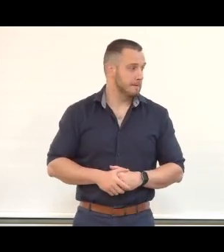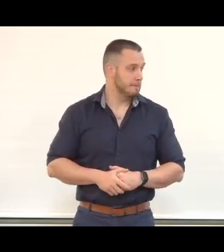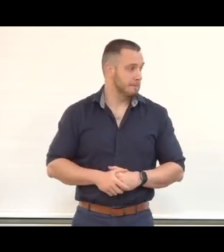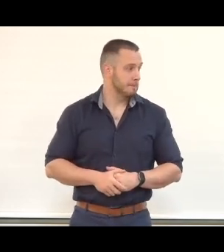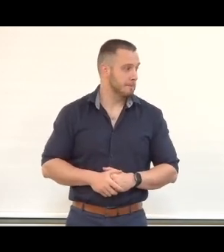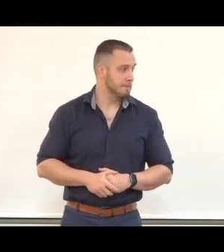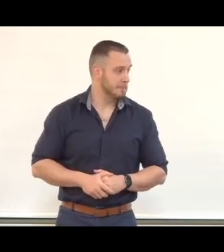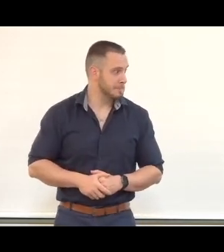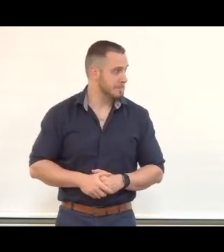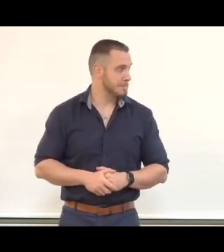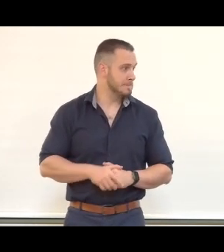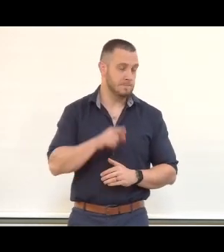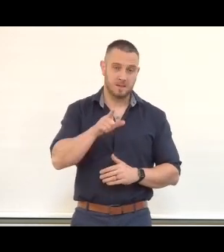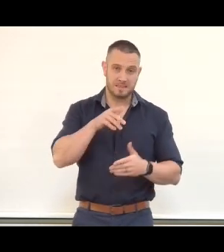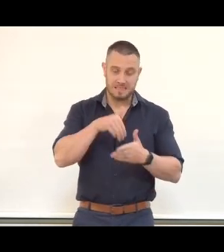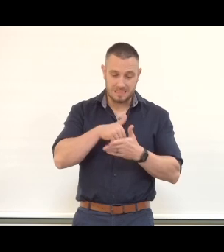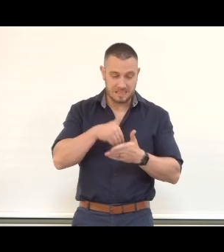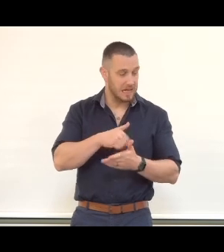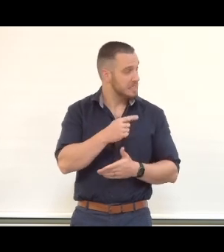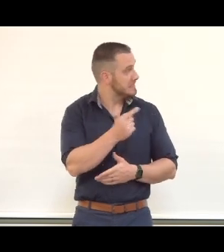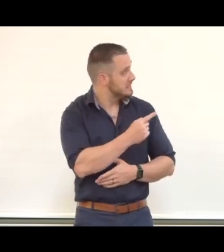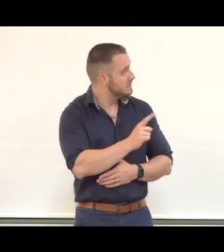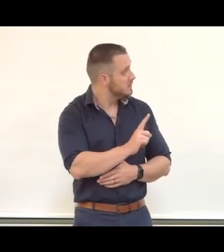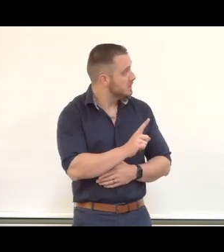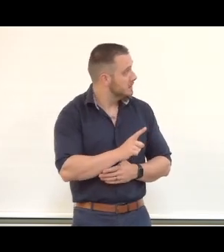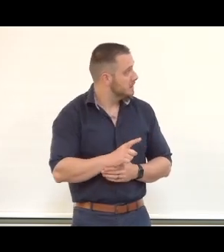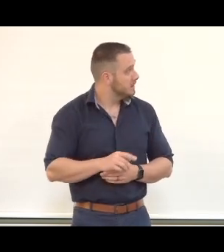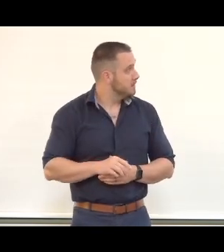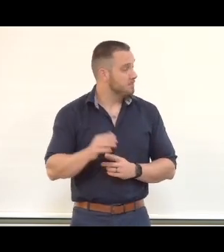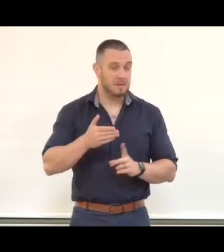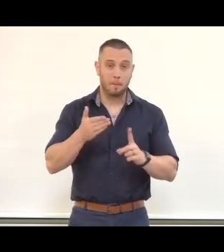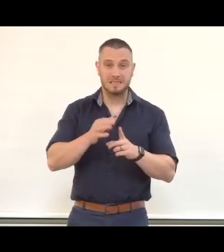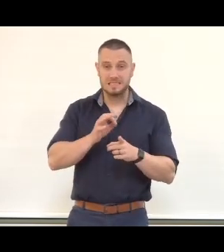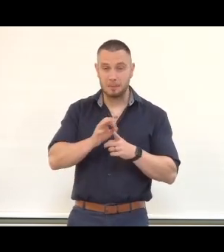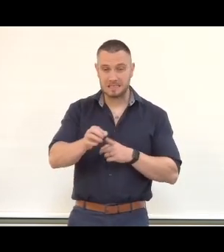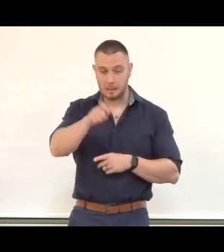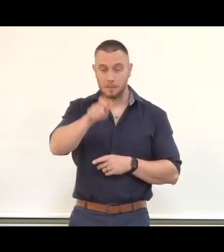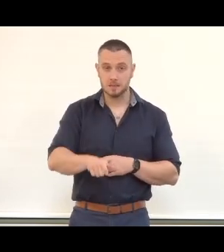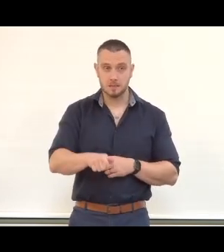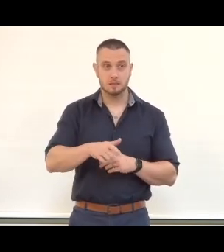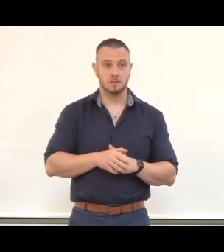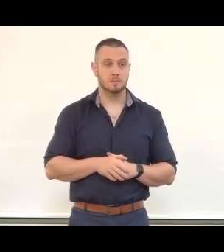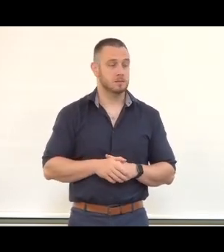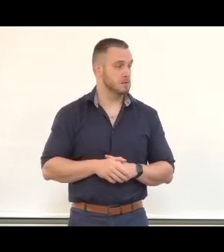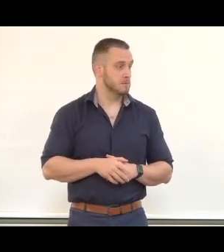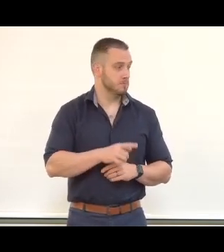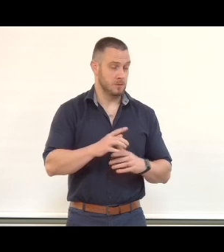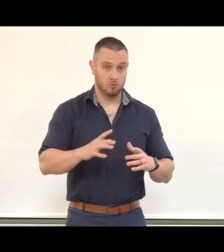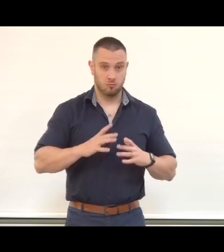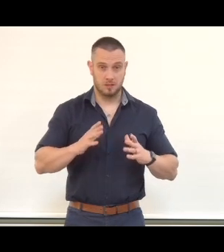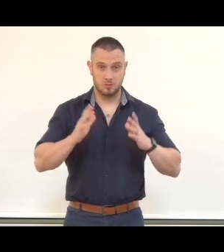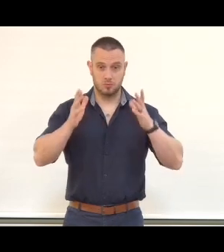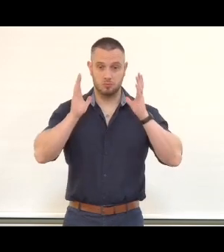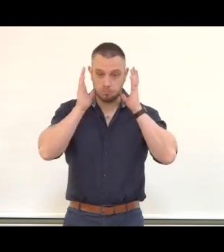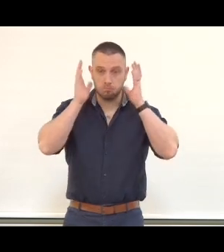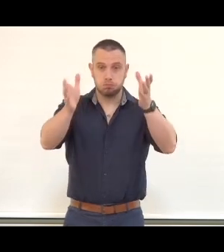Elorza inside. This is mission specialist Michael Müller. Preparing to doff the